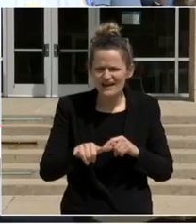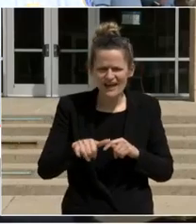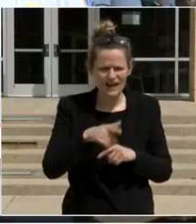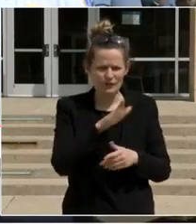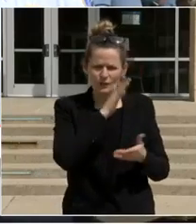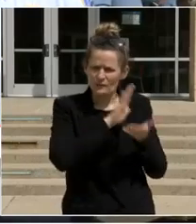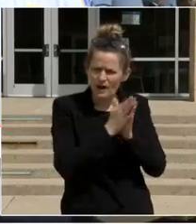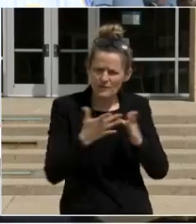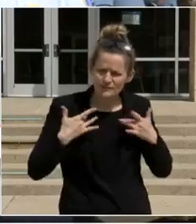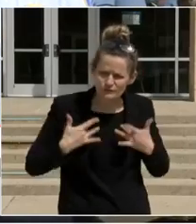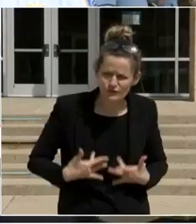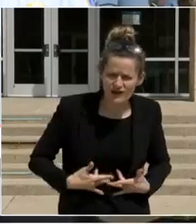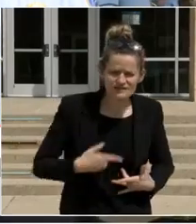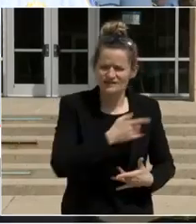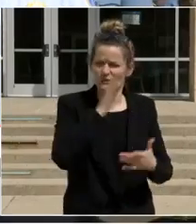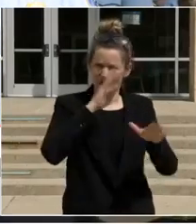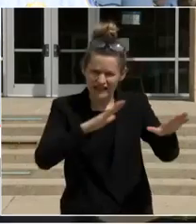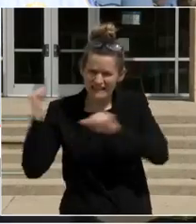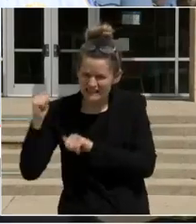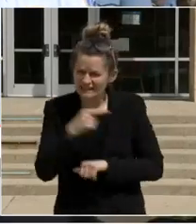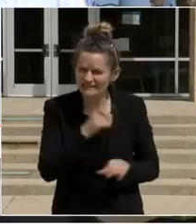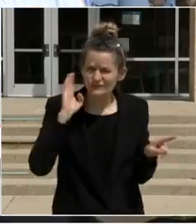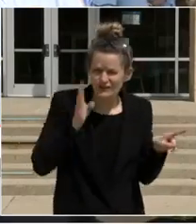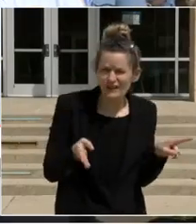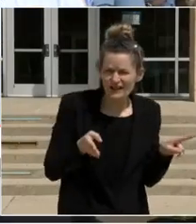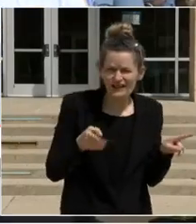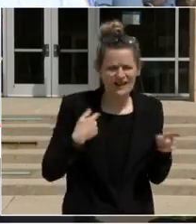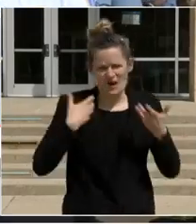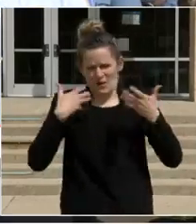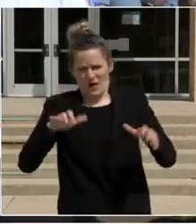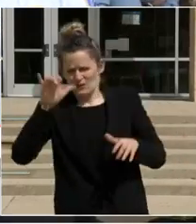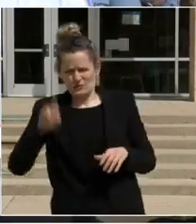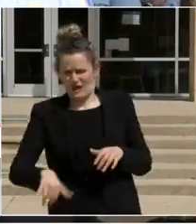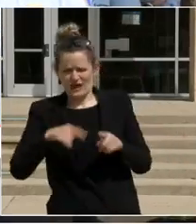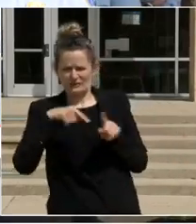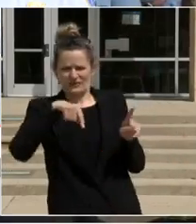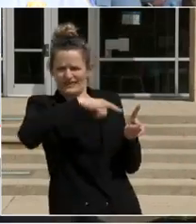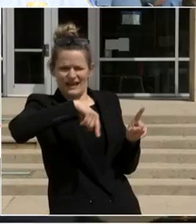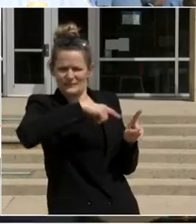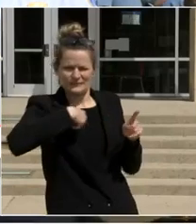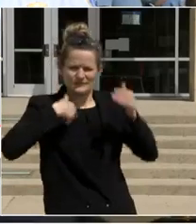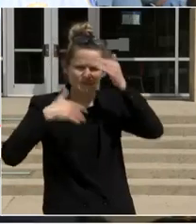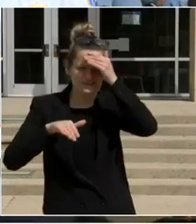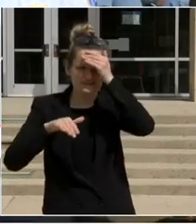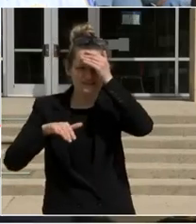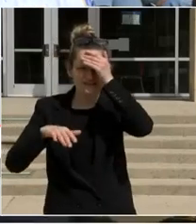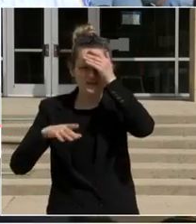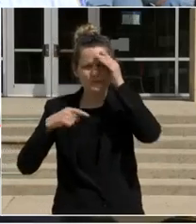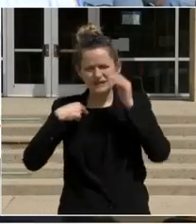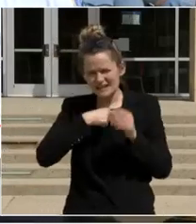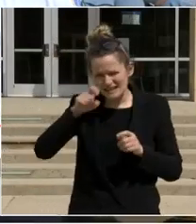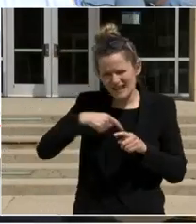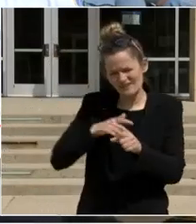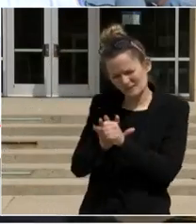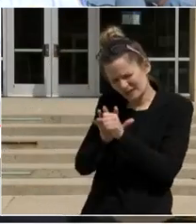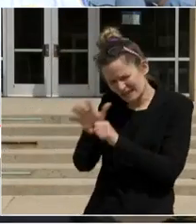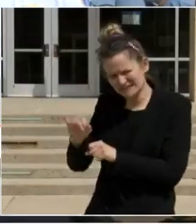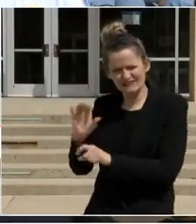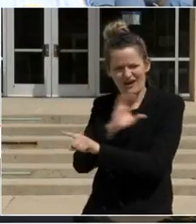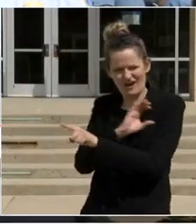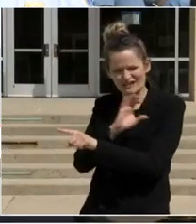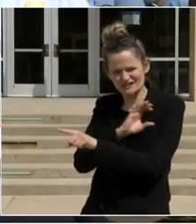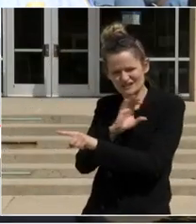policing. So it's just necessary that we have the number of officers that are going to let us deploy across the